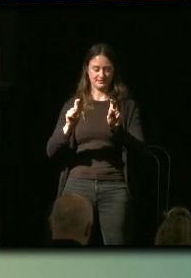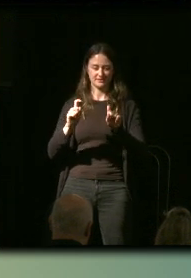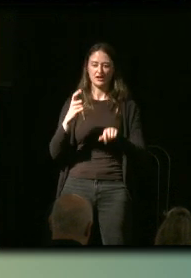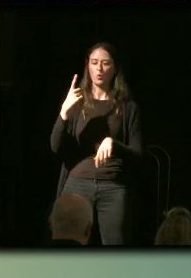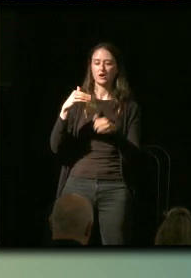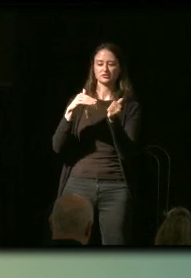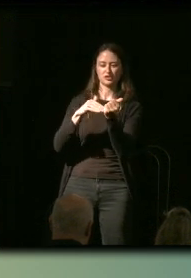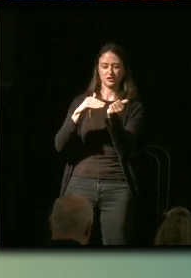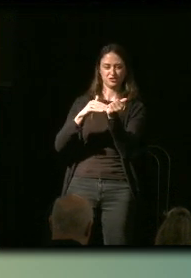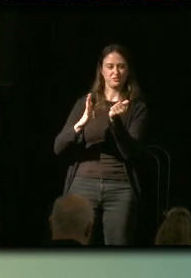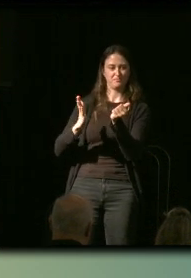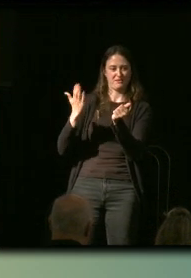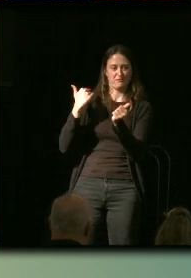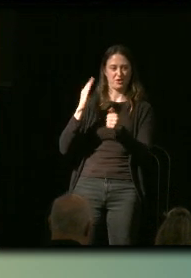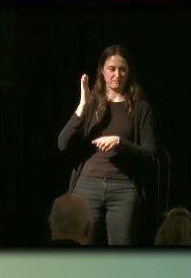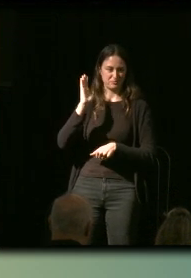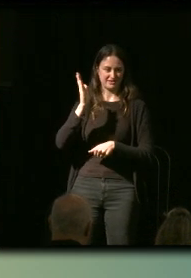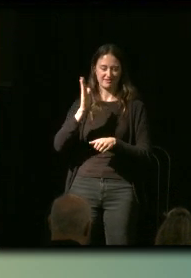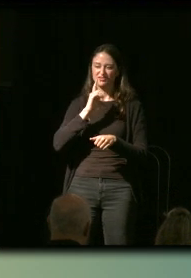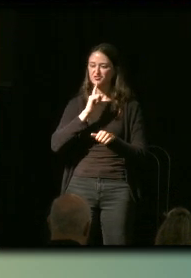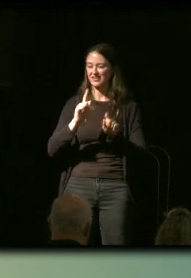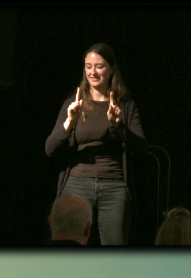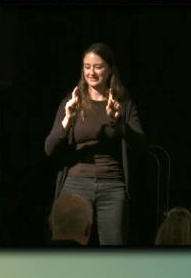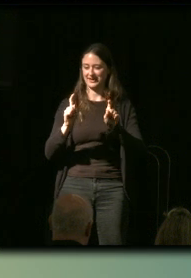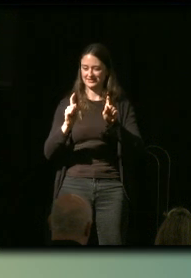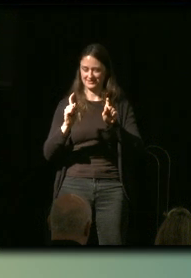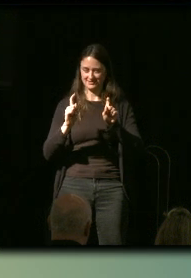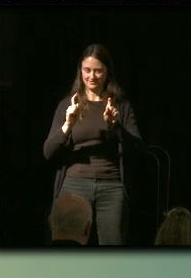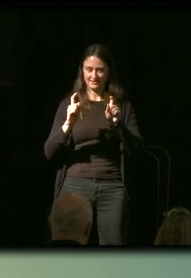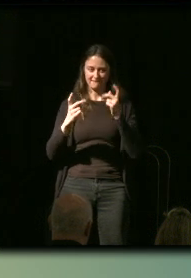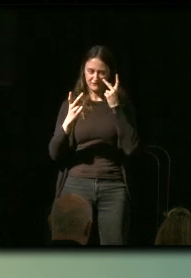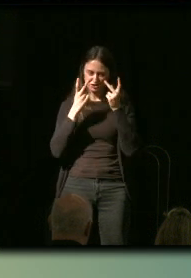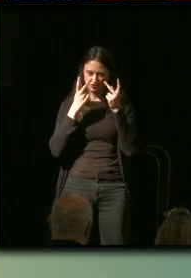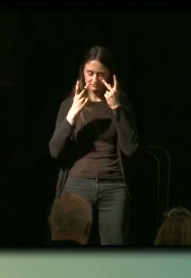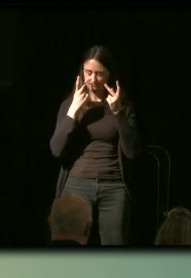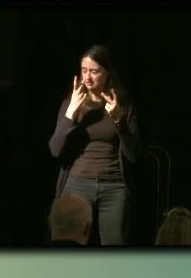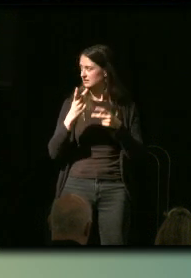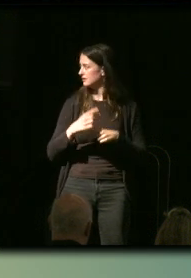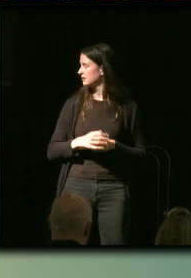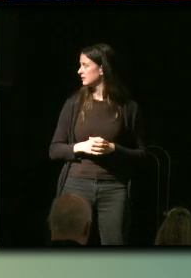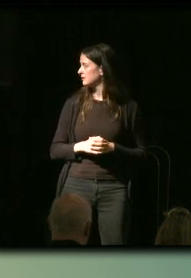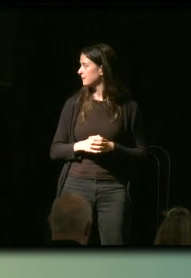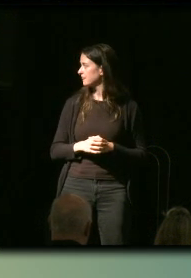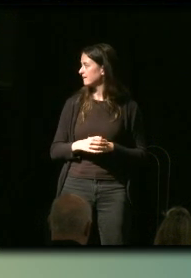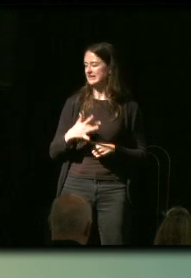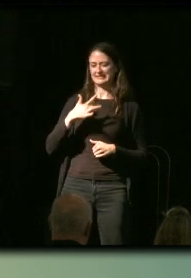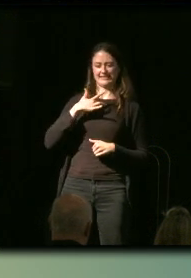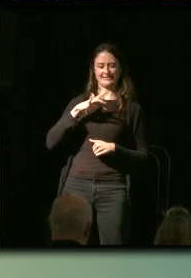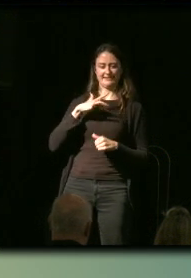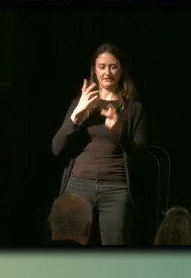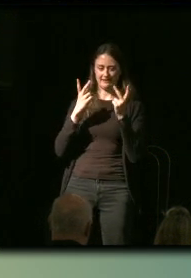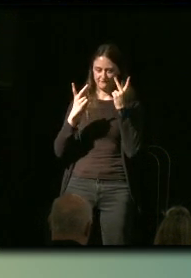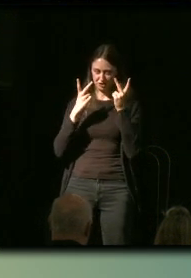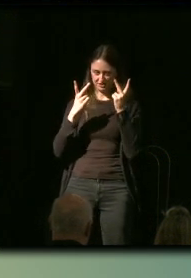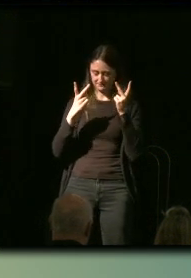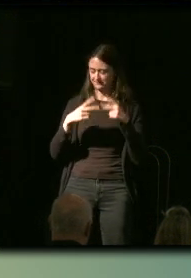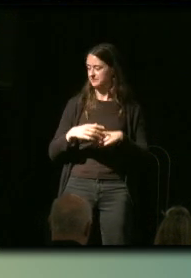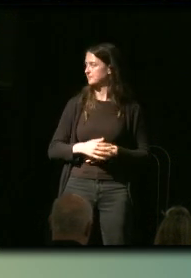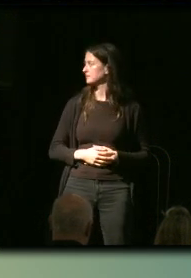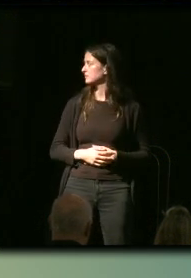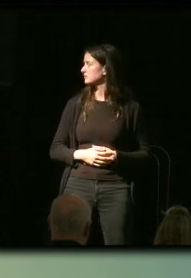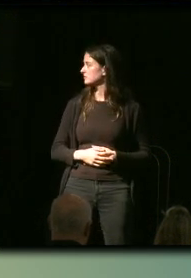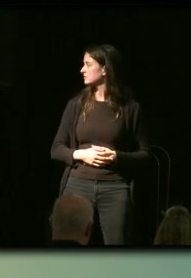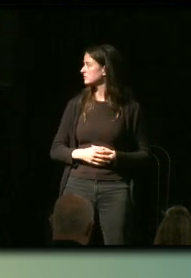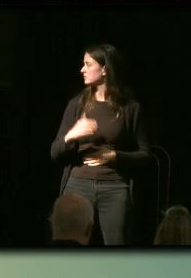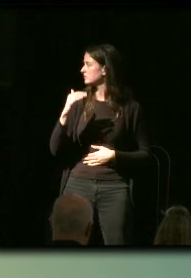central vision. And then we do a full field stimulus threshold test, which requires dark adaptation